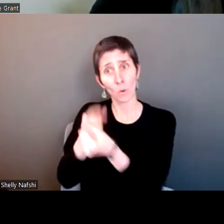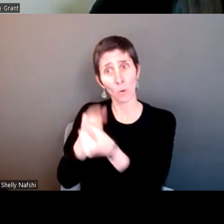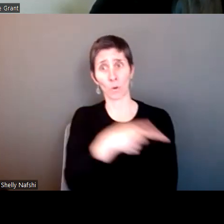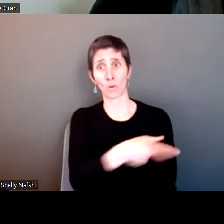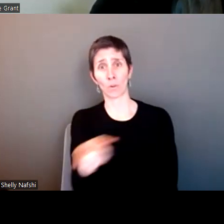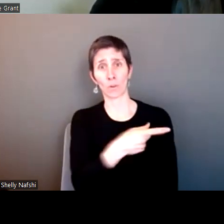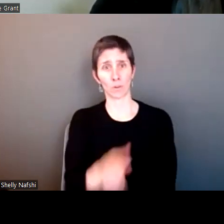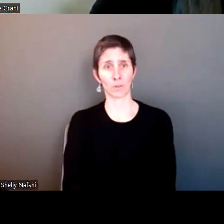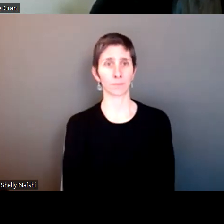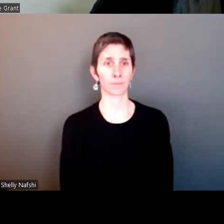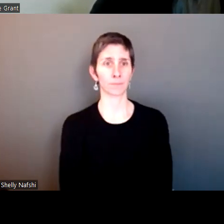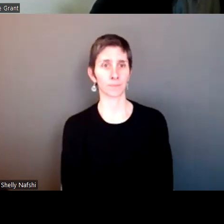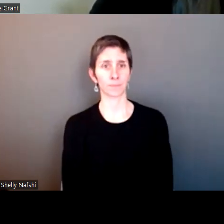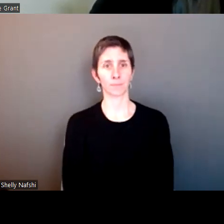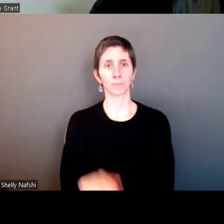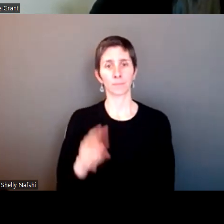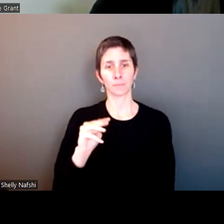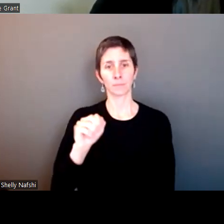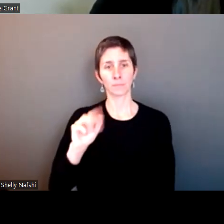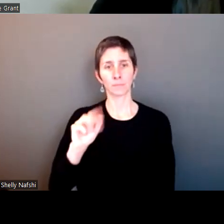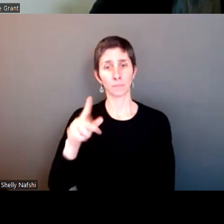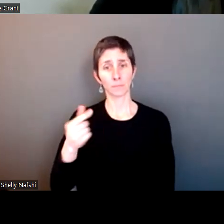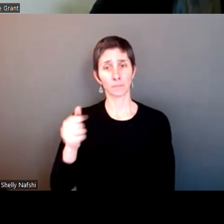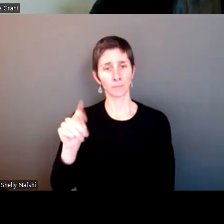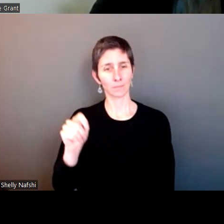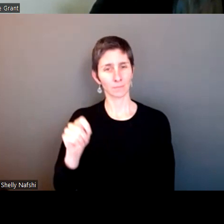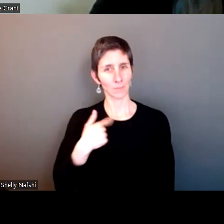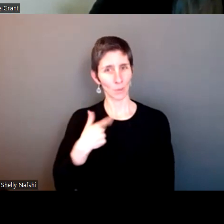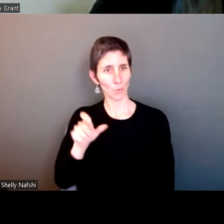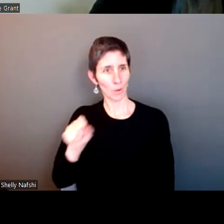Karlee, I have a question for you. But Benedict, this was the time that